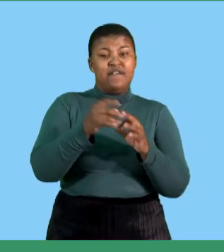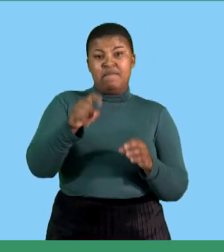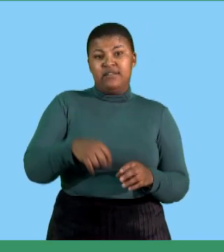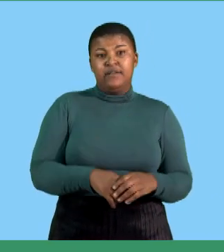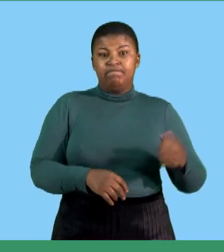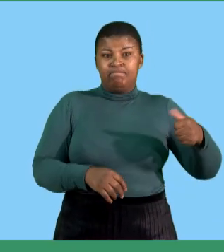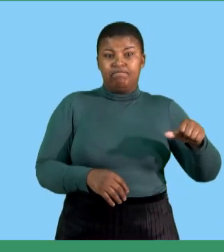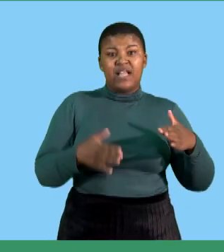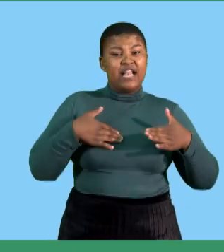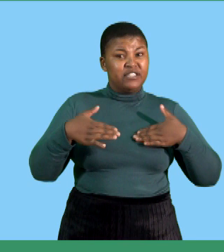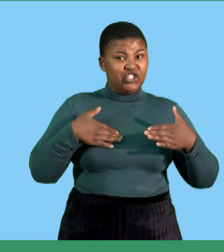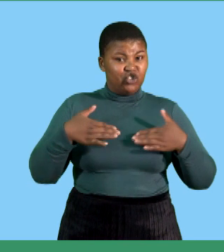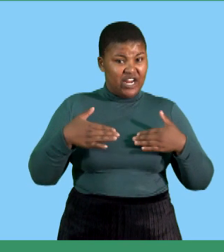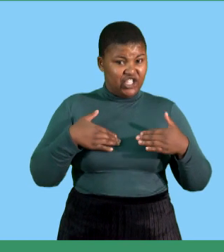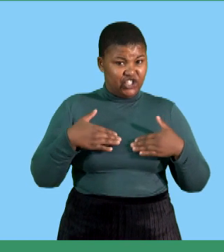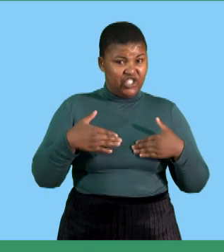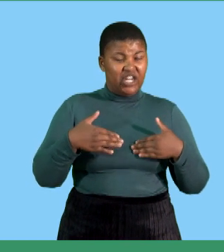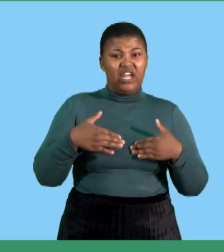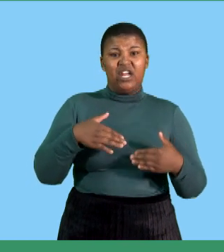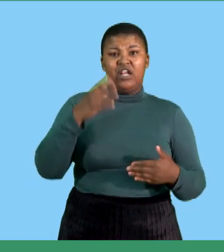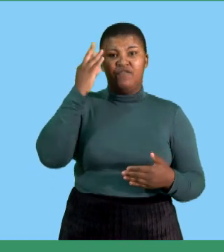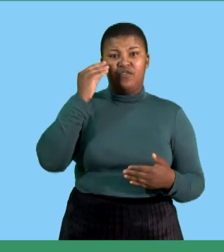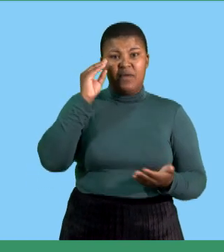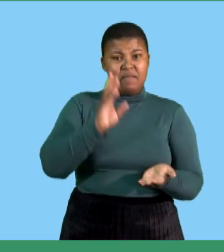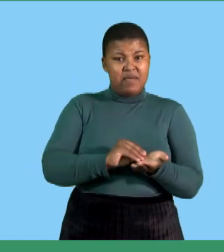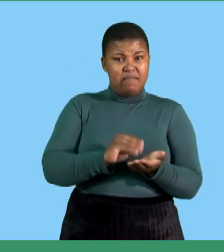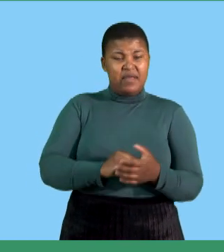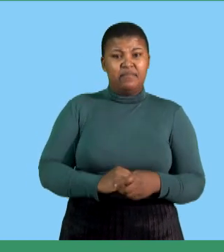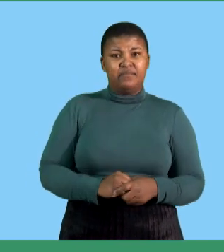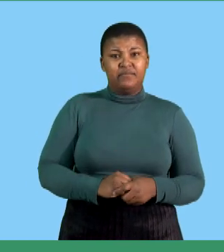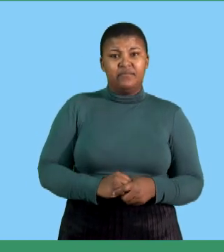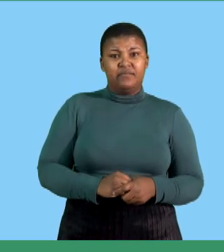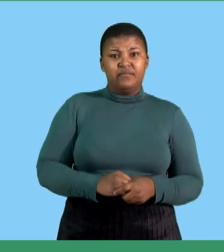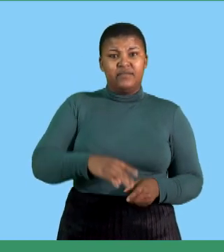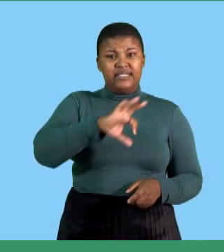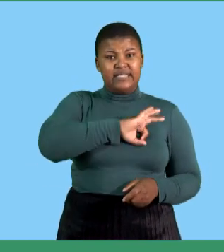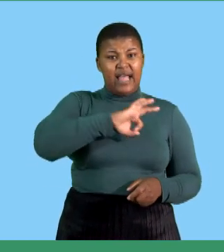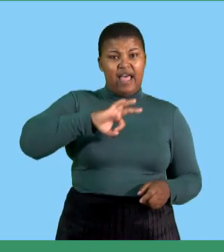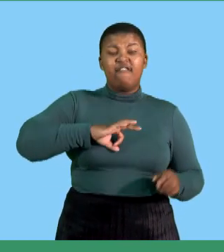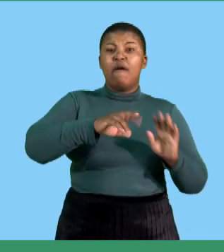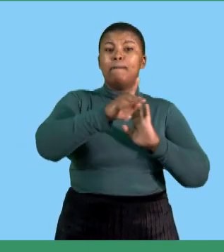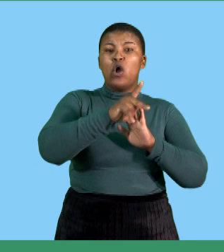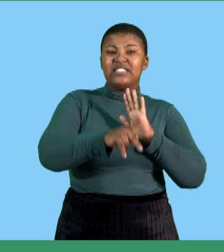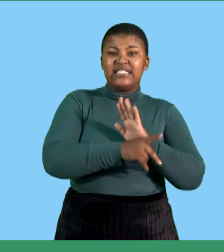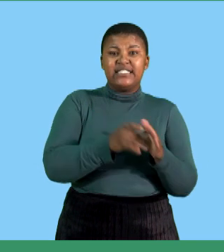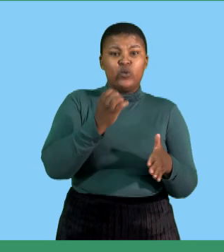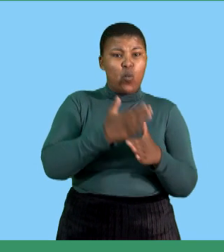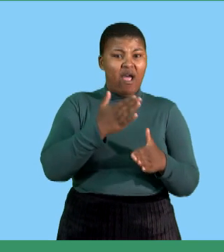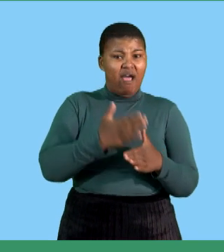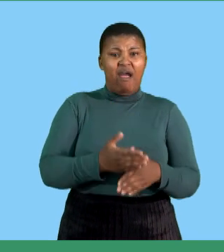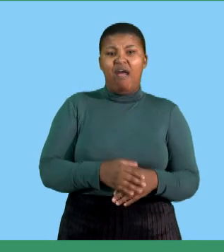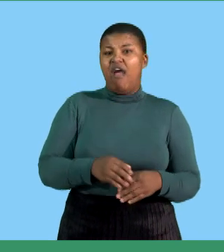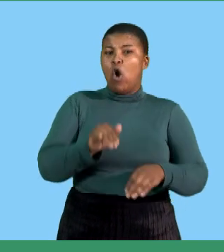and then we've got administration and record keeping, staff policy regarding working hours, fringe